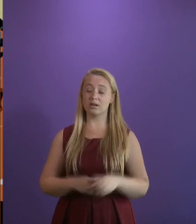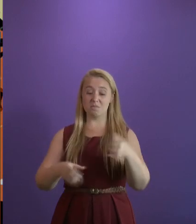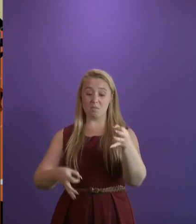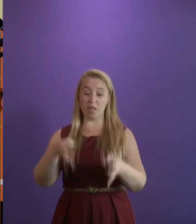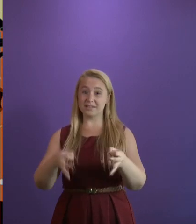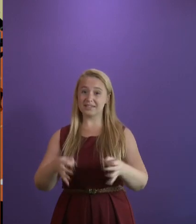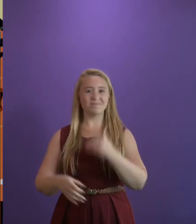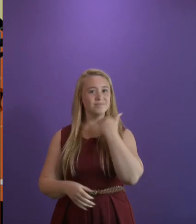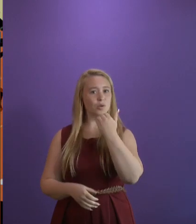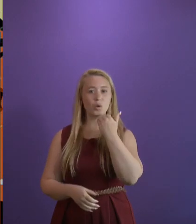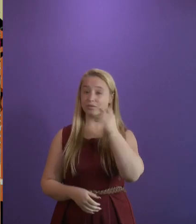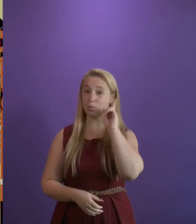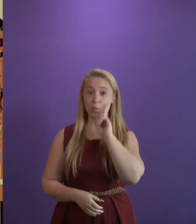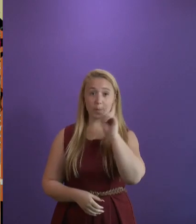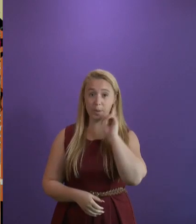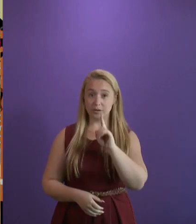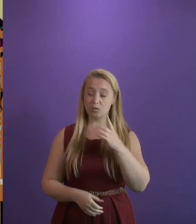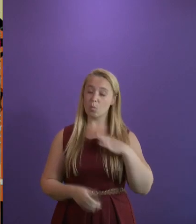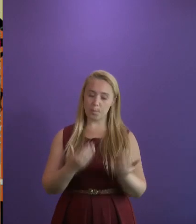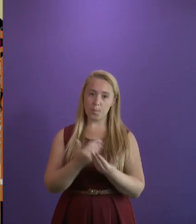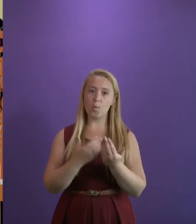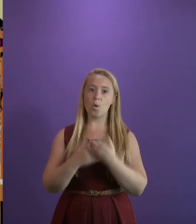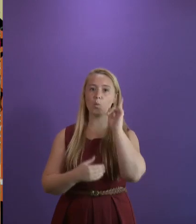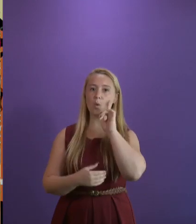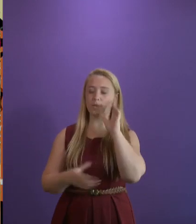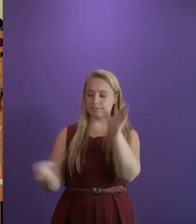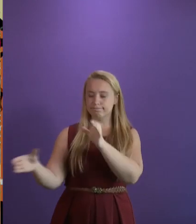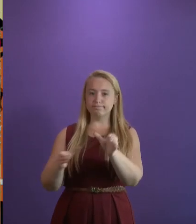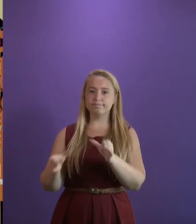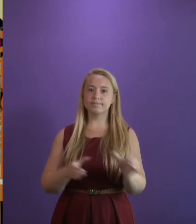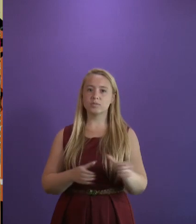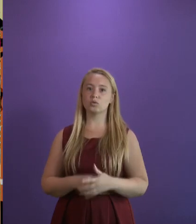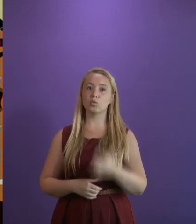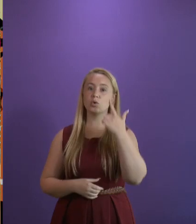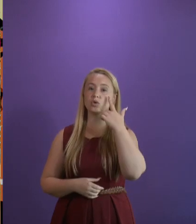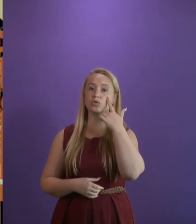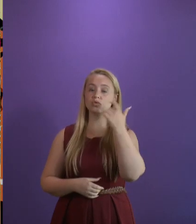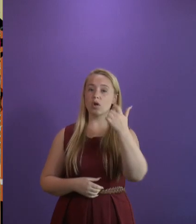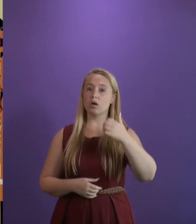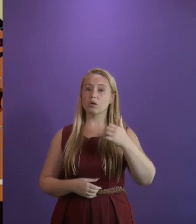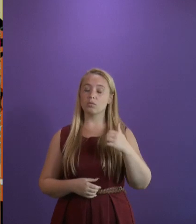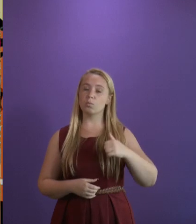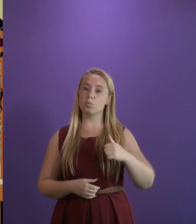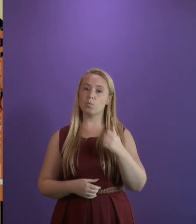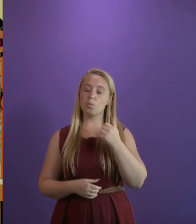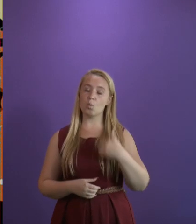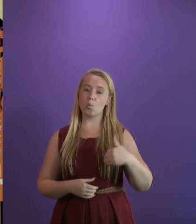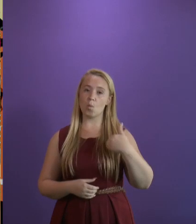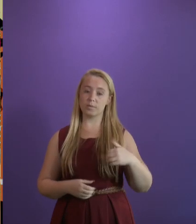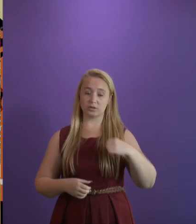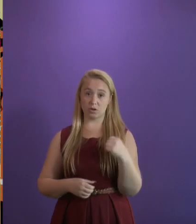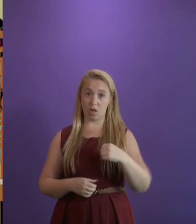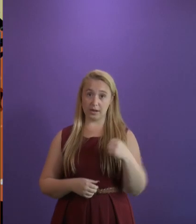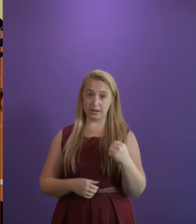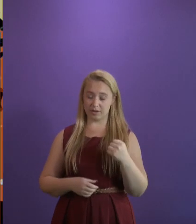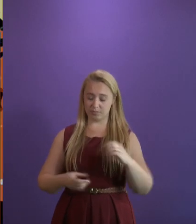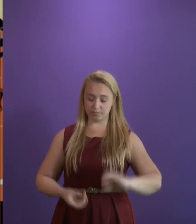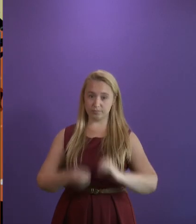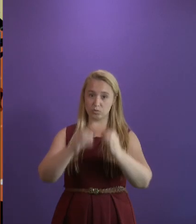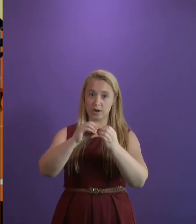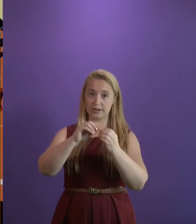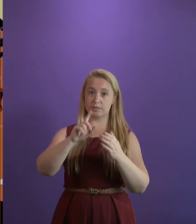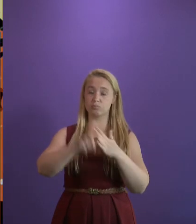politics. Working with the Parliament, the Young Women's Movement Scotland has designed a programme for 30 participants at a